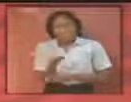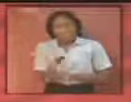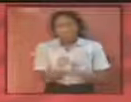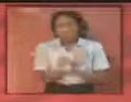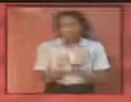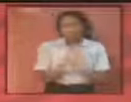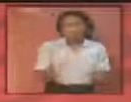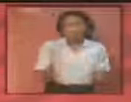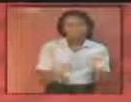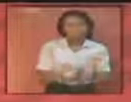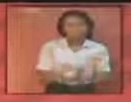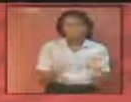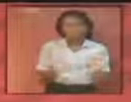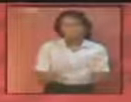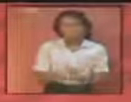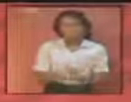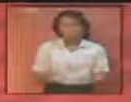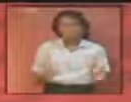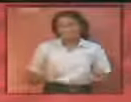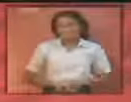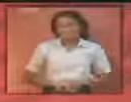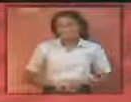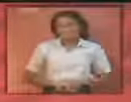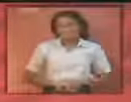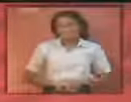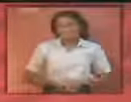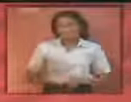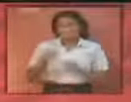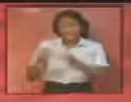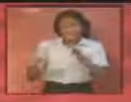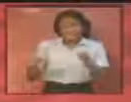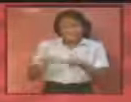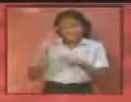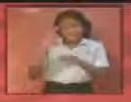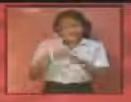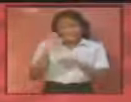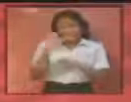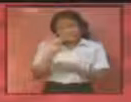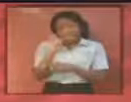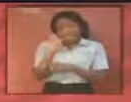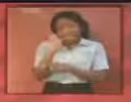Now, the variant in circulation in the Seychelles was a different one from what we have here. It was